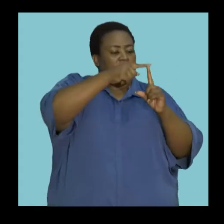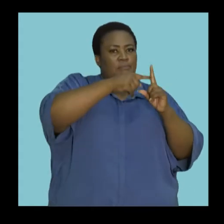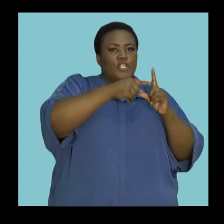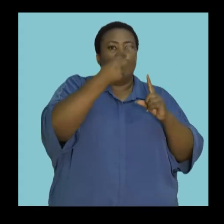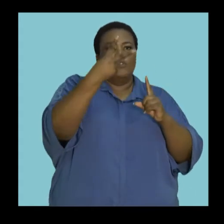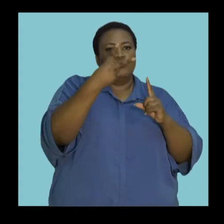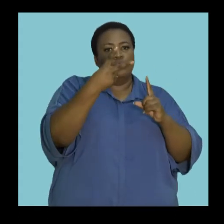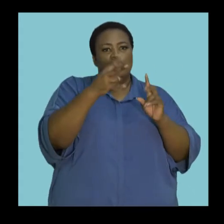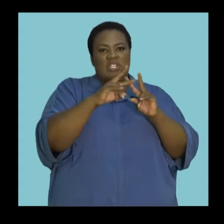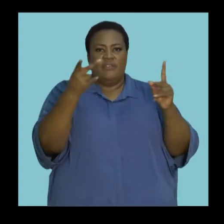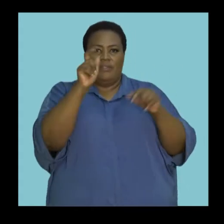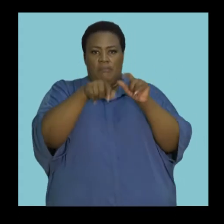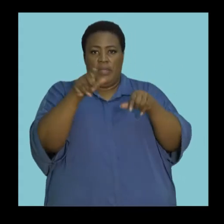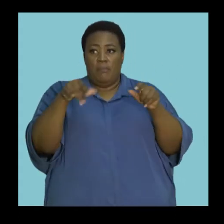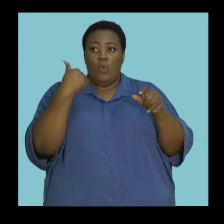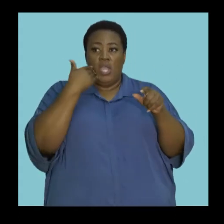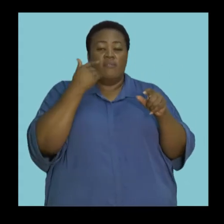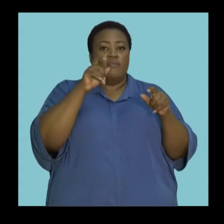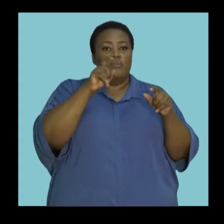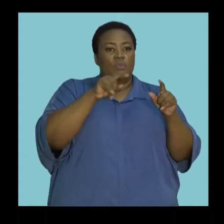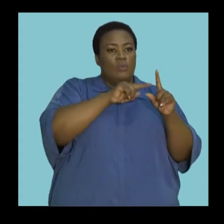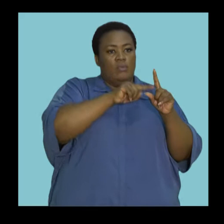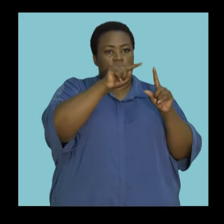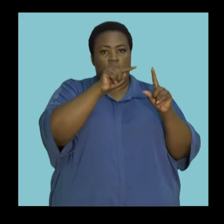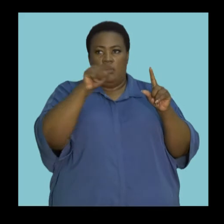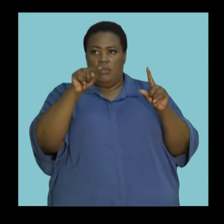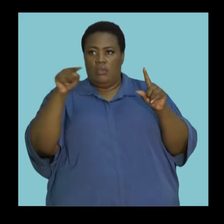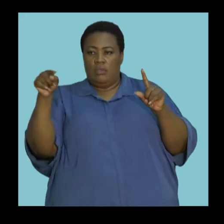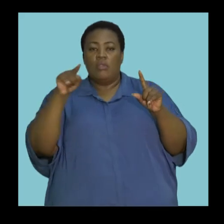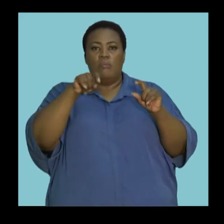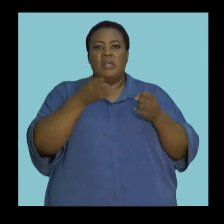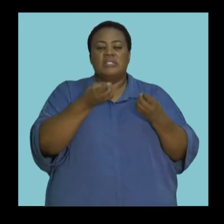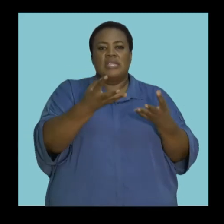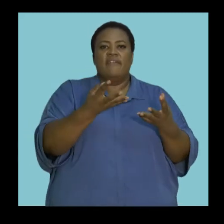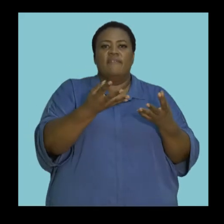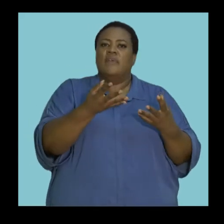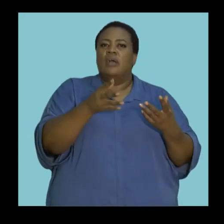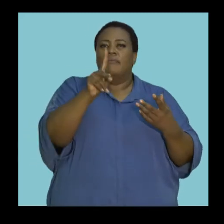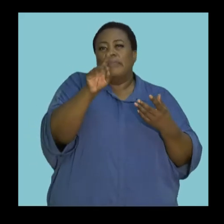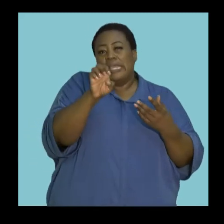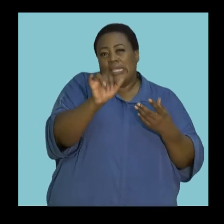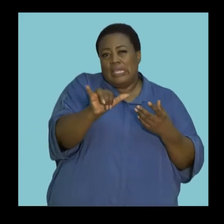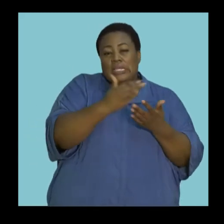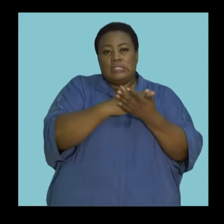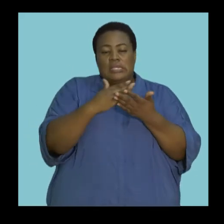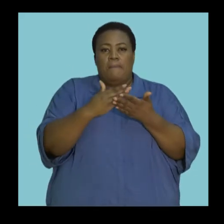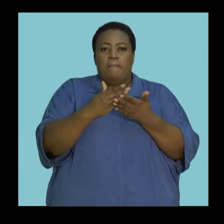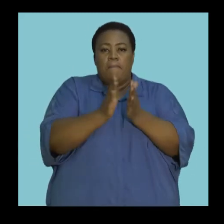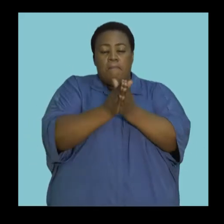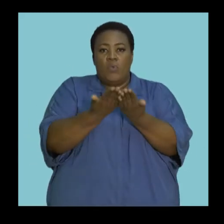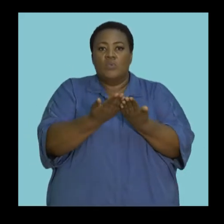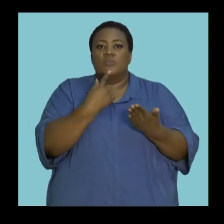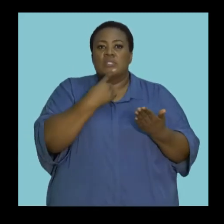individuals. And it's important that if you had to plot this, you would need to give this a key. And a key, or in